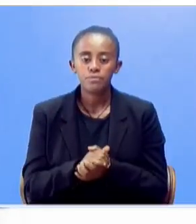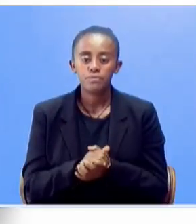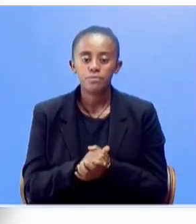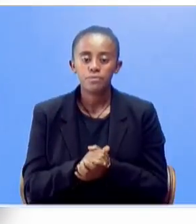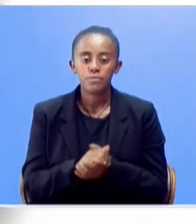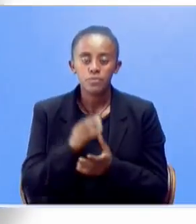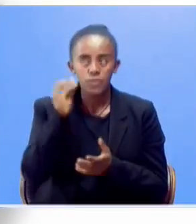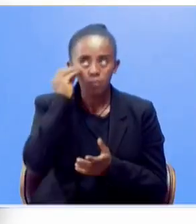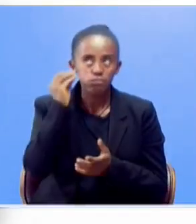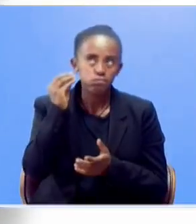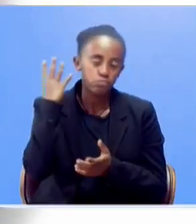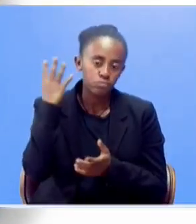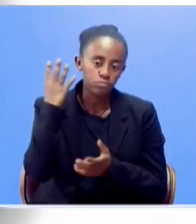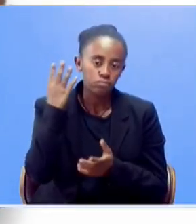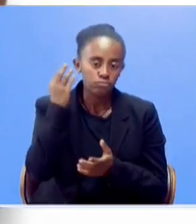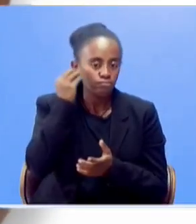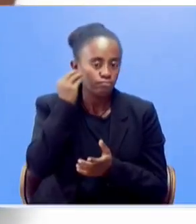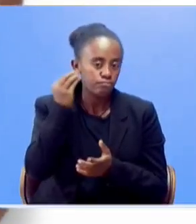forgotten.